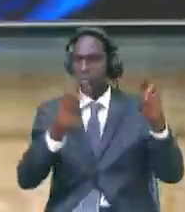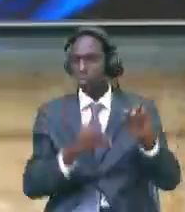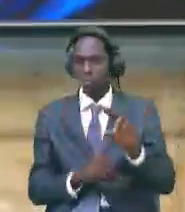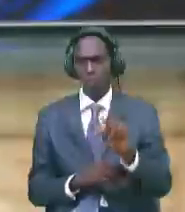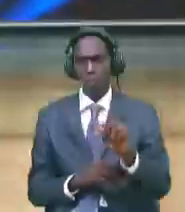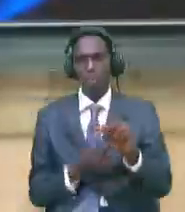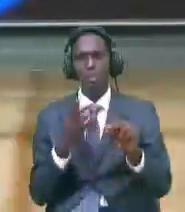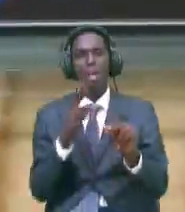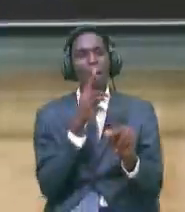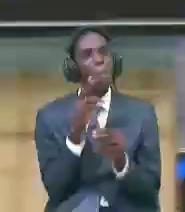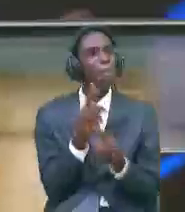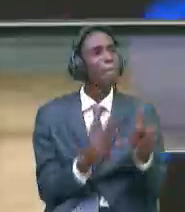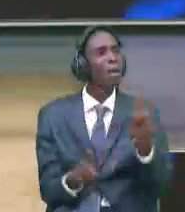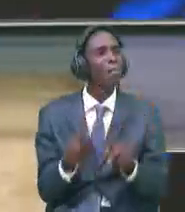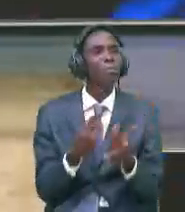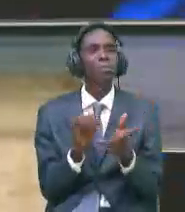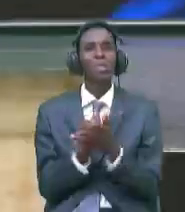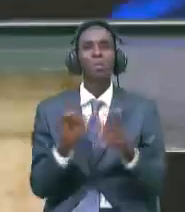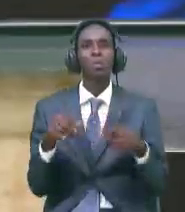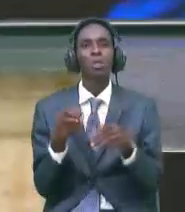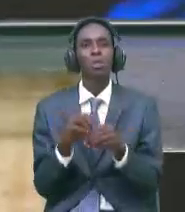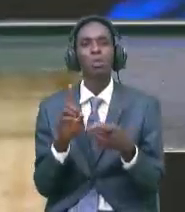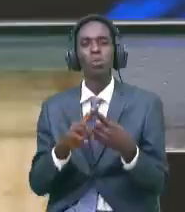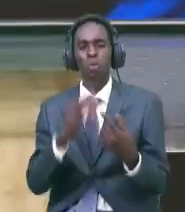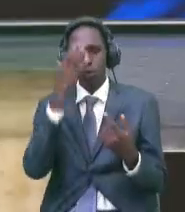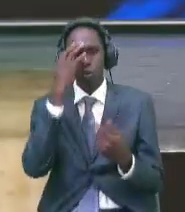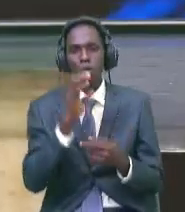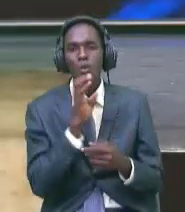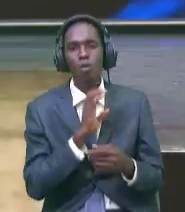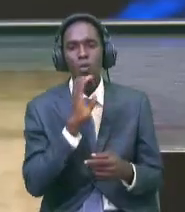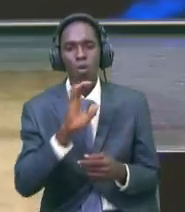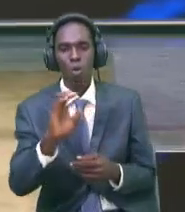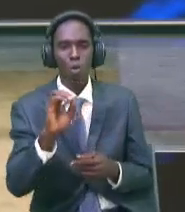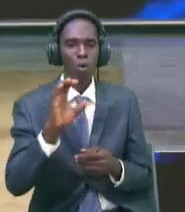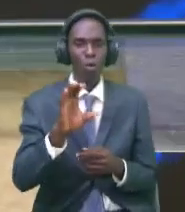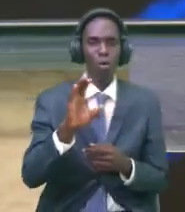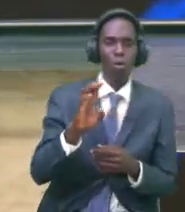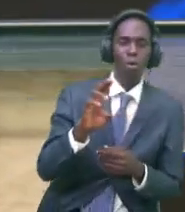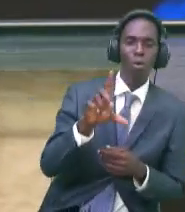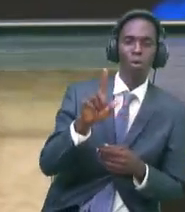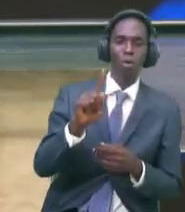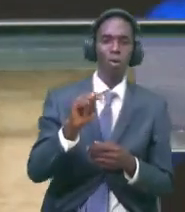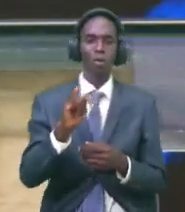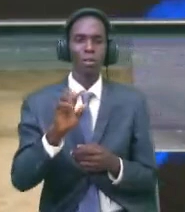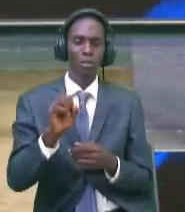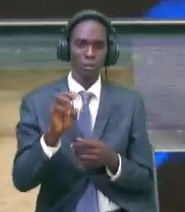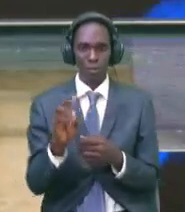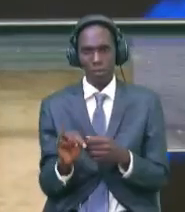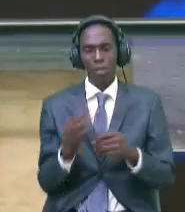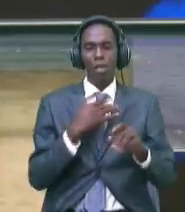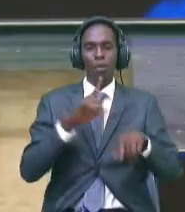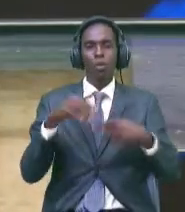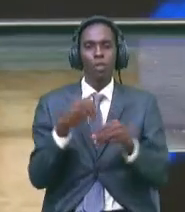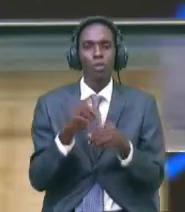There are people that go into occultism and they go into occultic